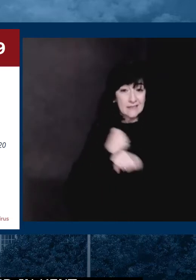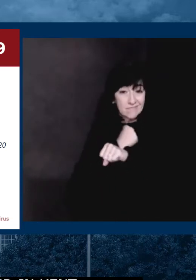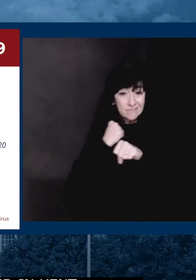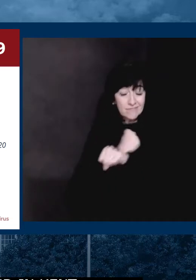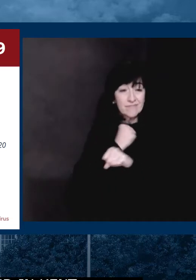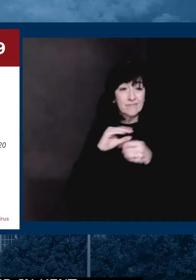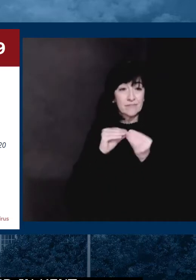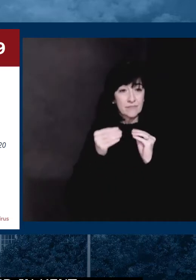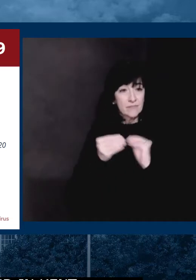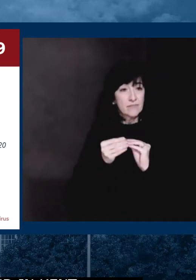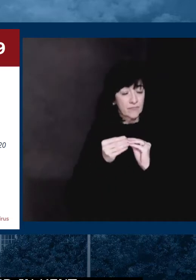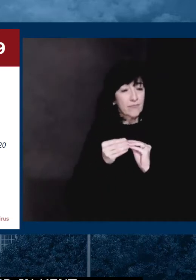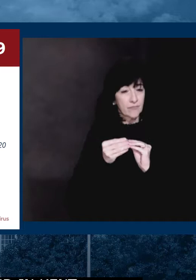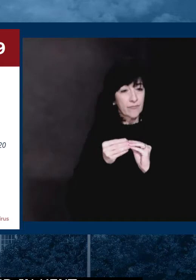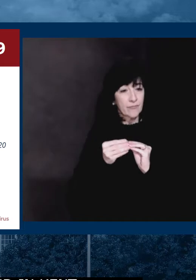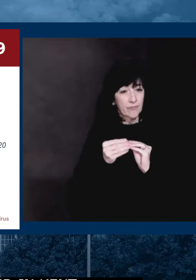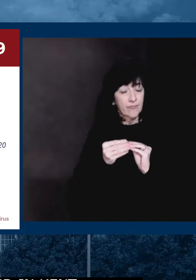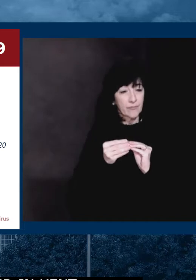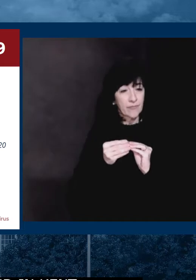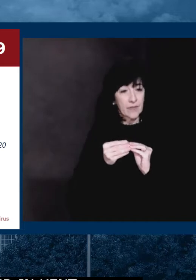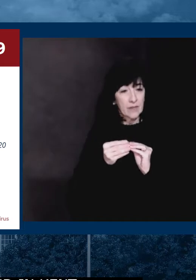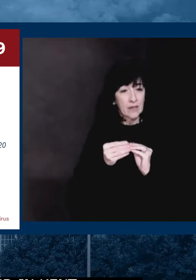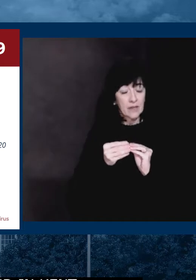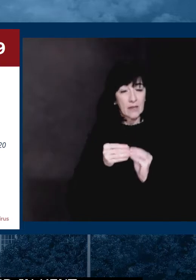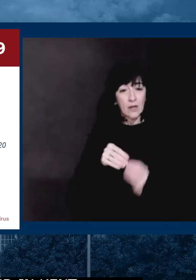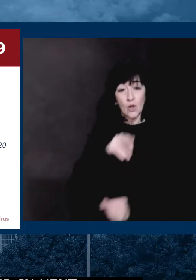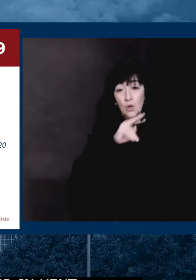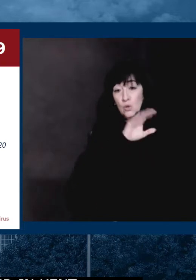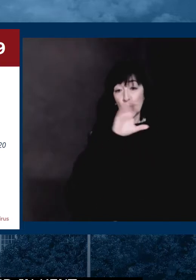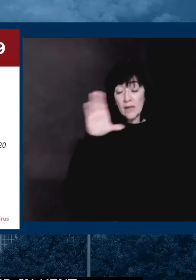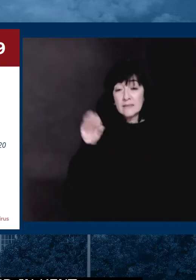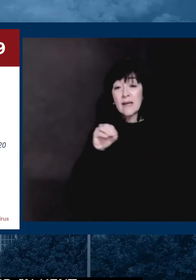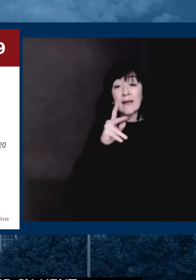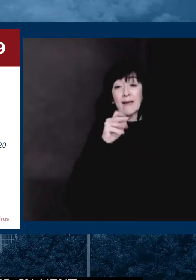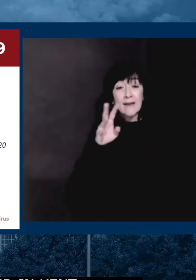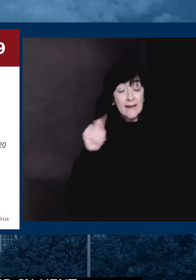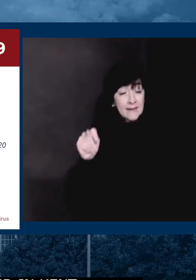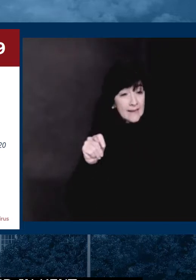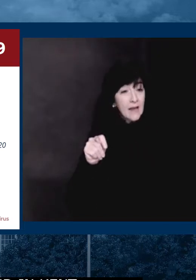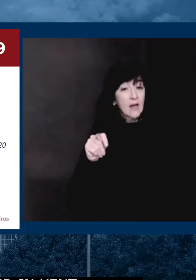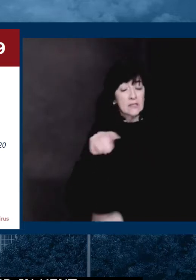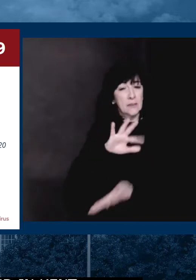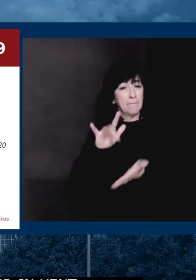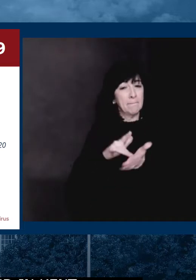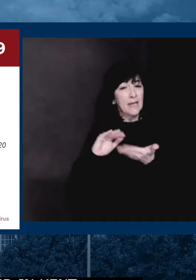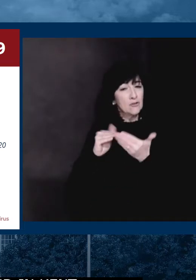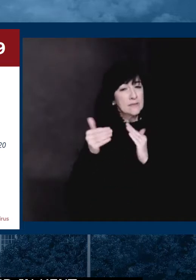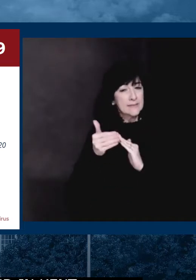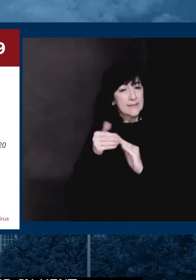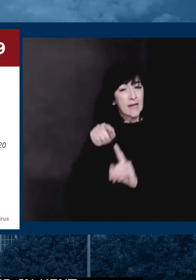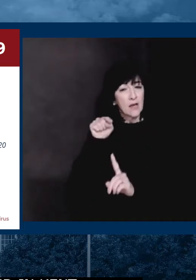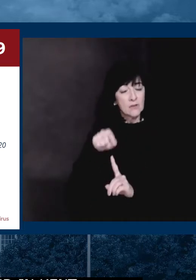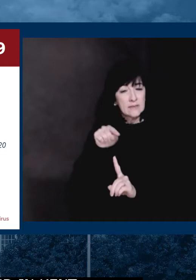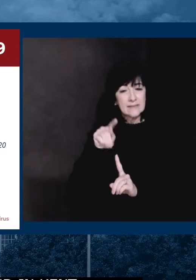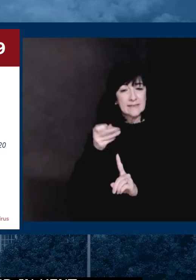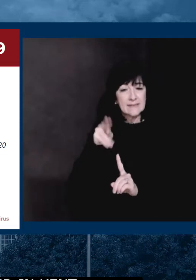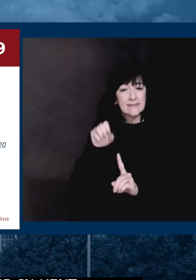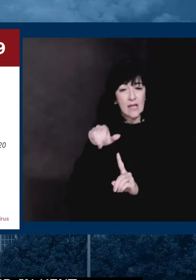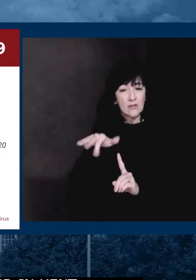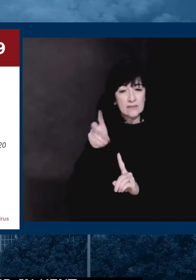in Kent County, lower Newcastle County, below the canal, and in Middletown, Townsend, and